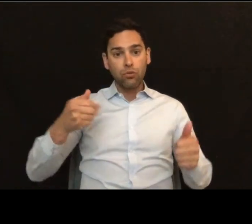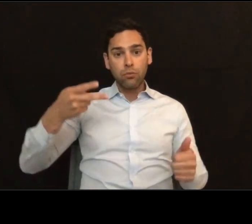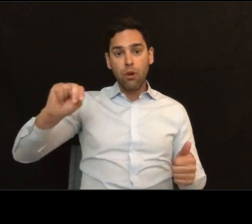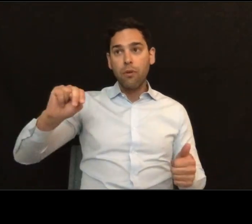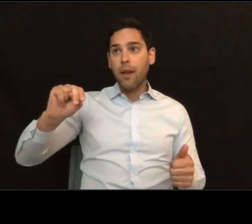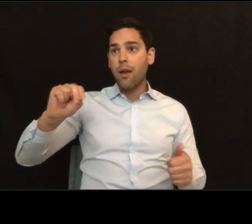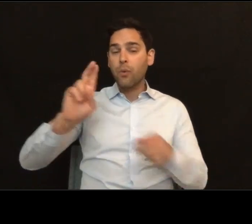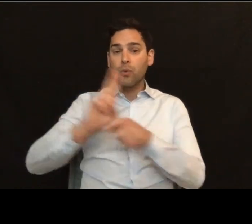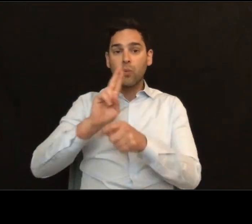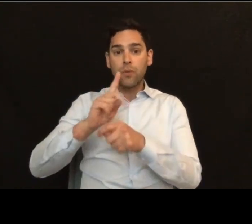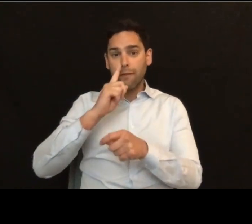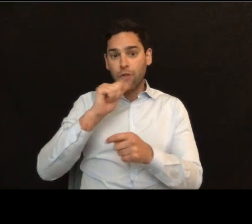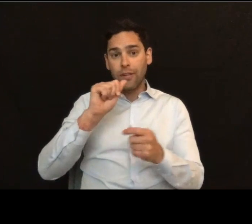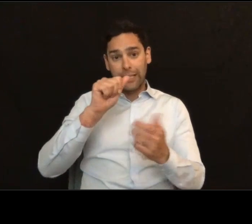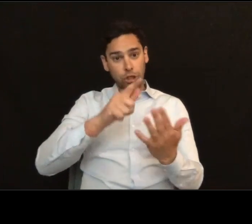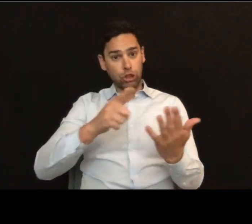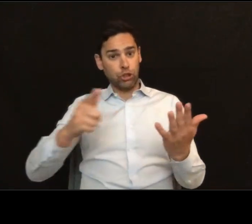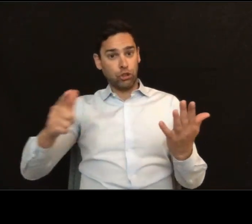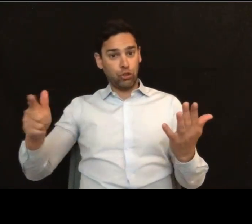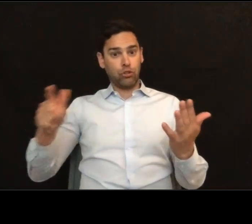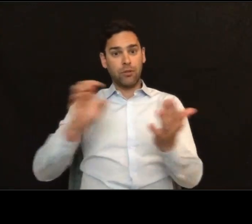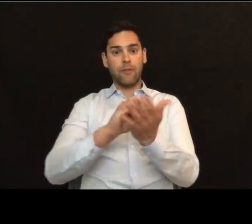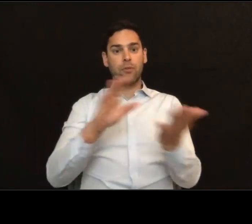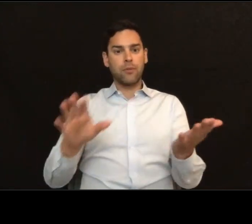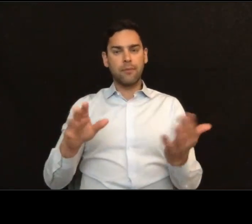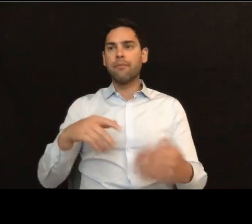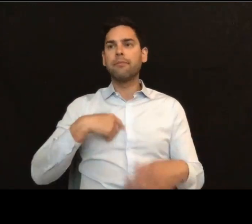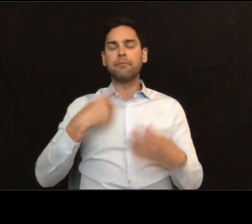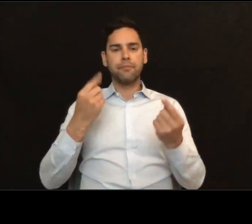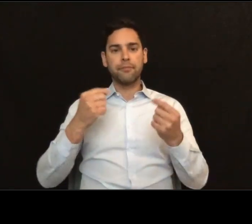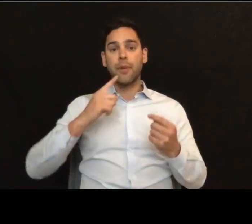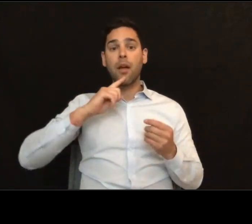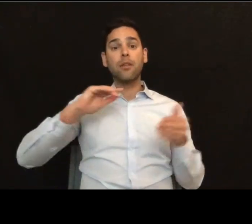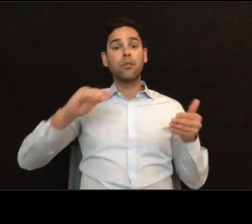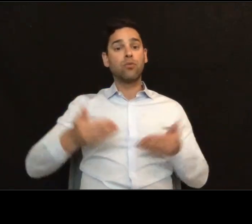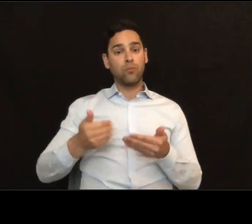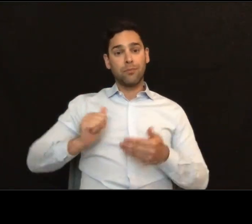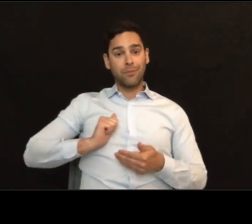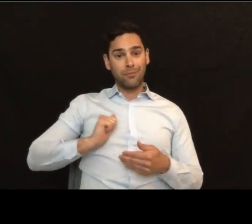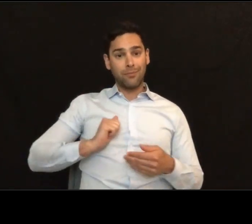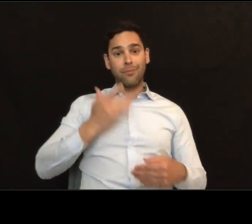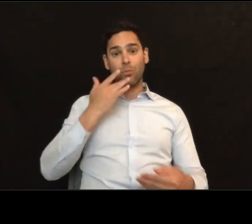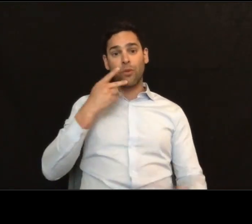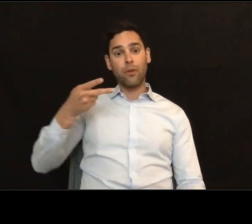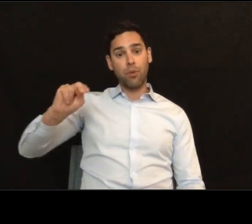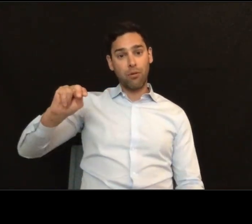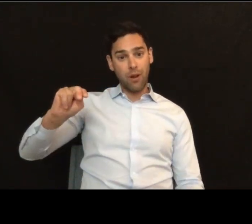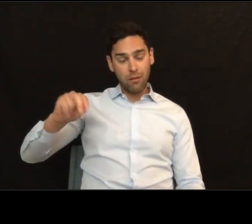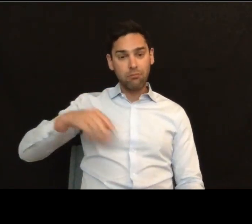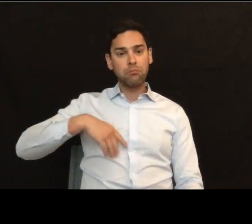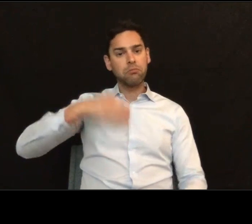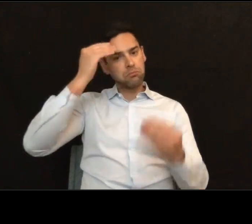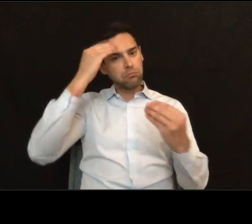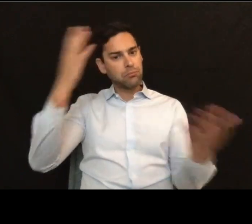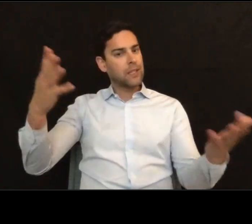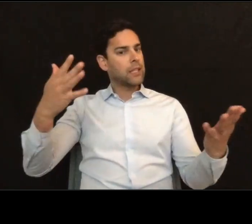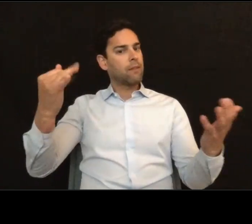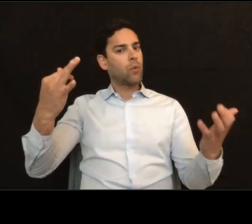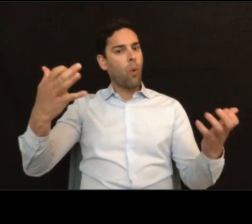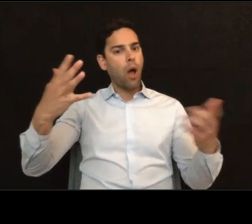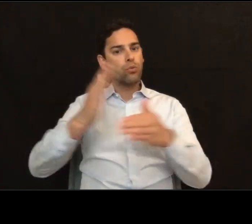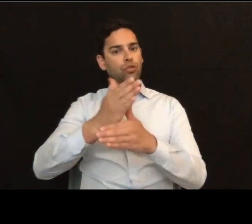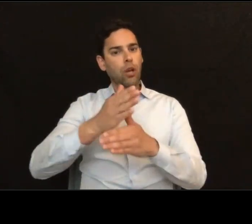students. What I do is I start with introducing my own pronouns, and I say, if you want to share your pronouns, you can, and then I don't